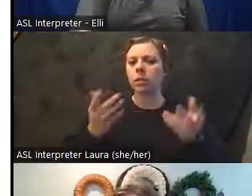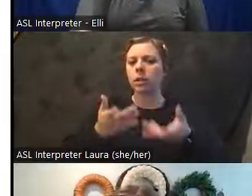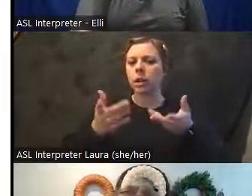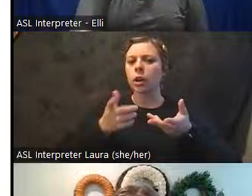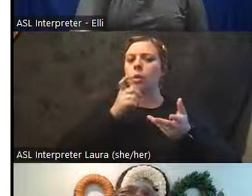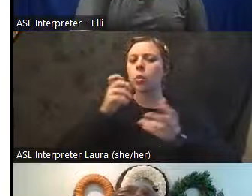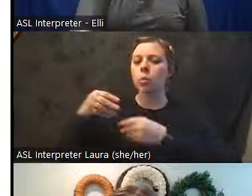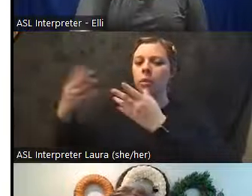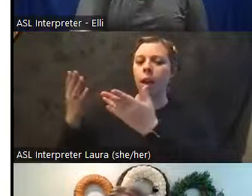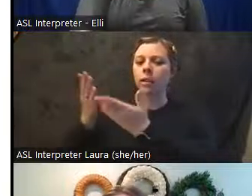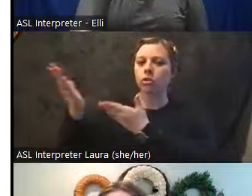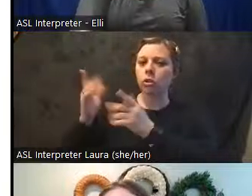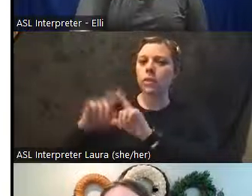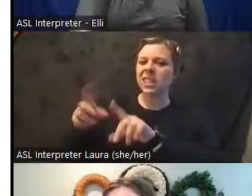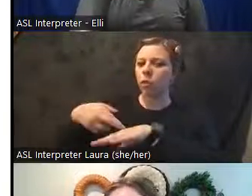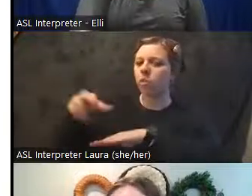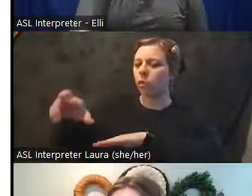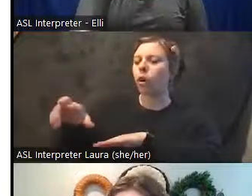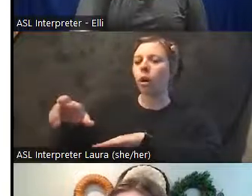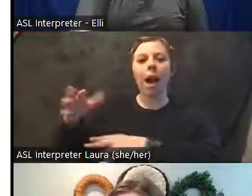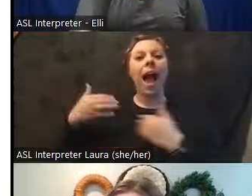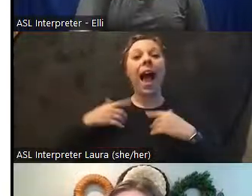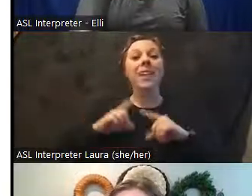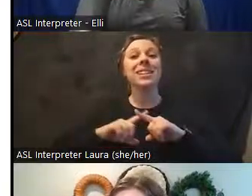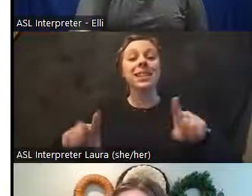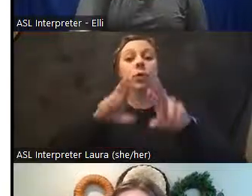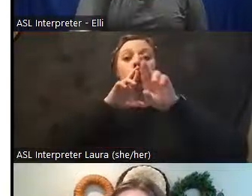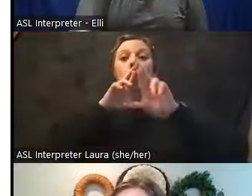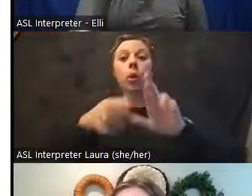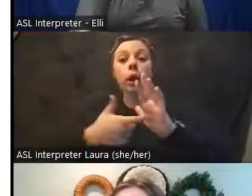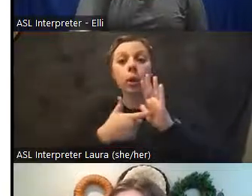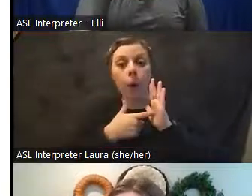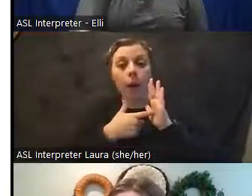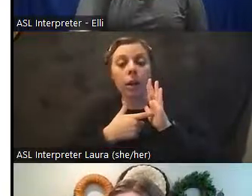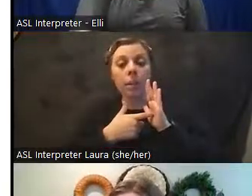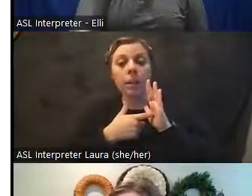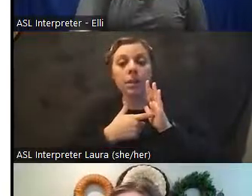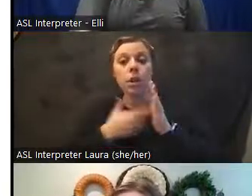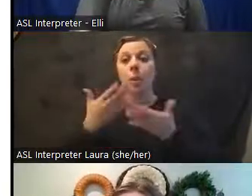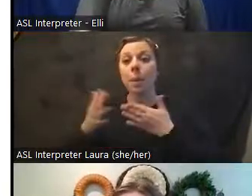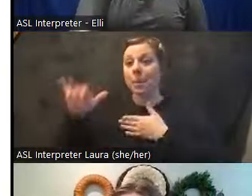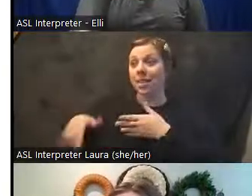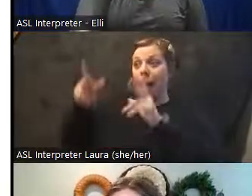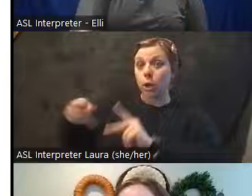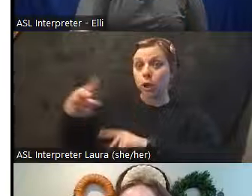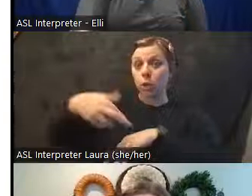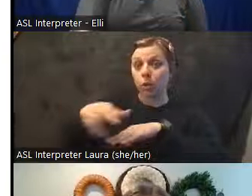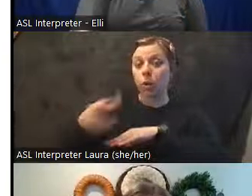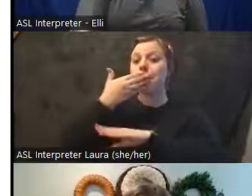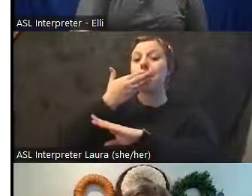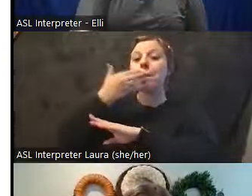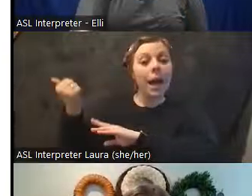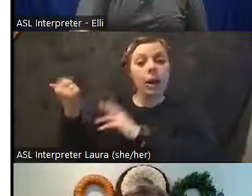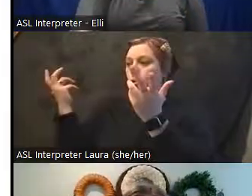campus professionals do. And they might be better suited or what that survivor needs more than what we